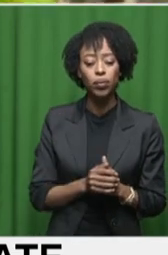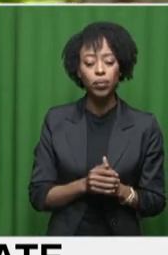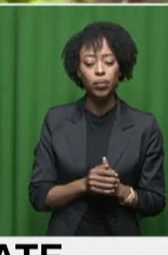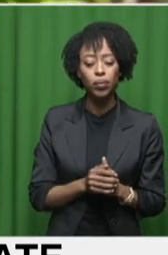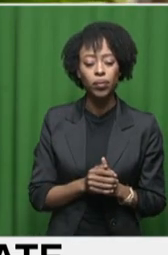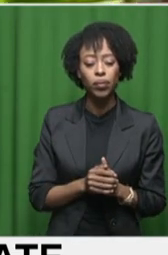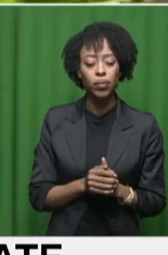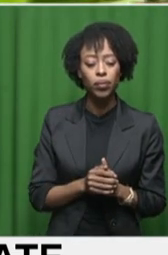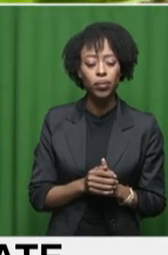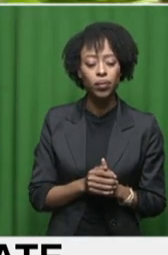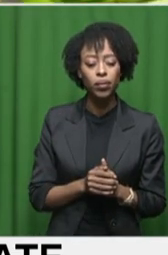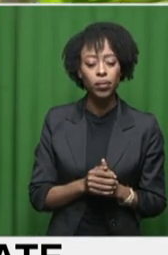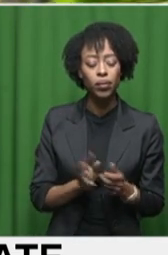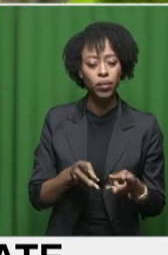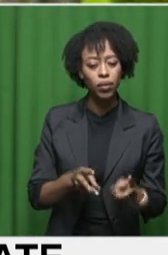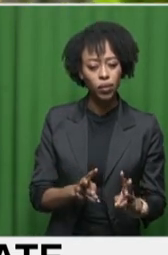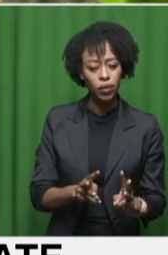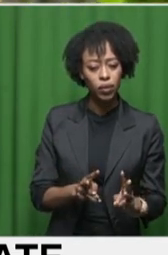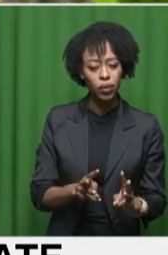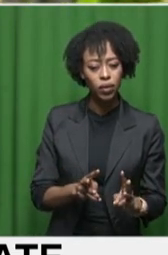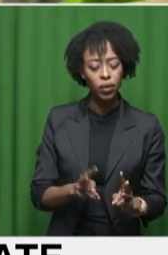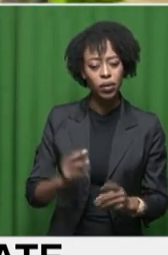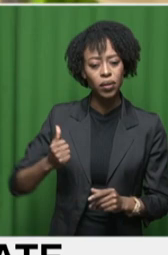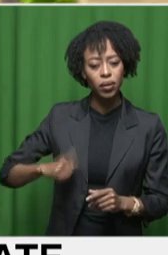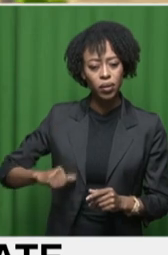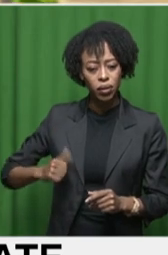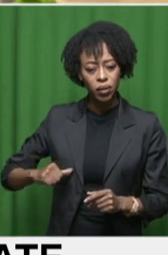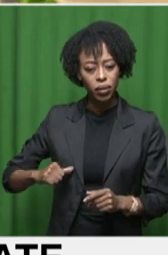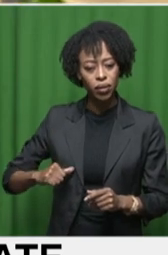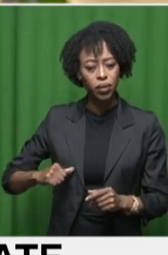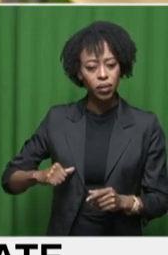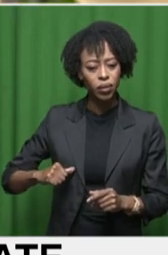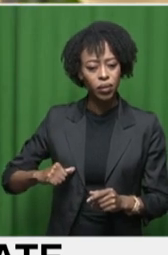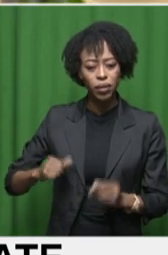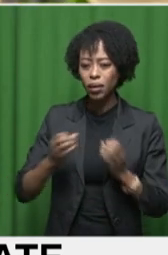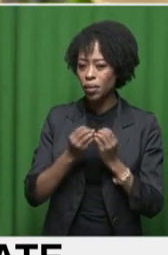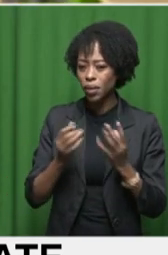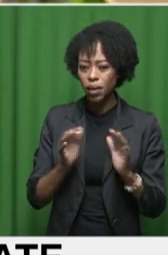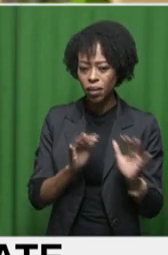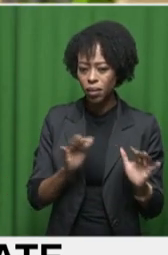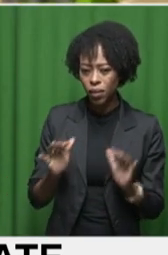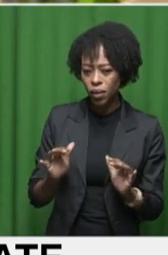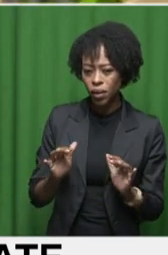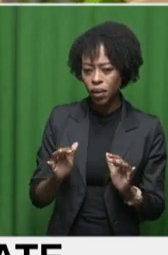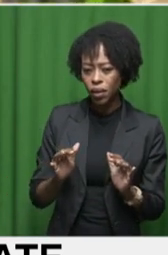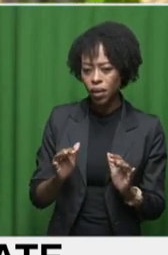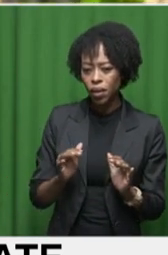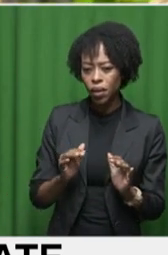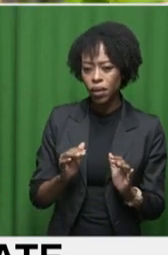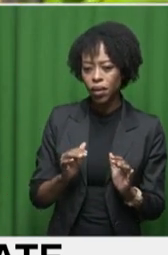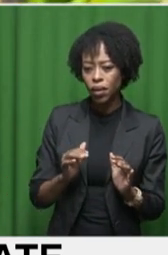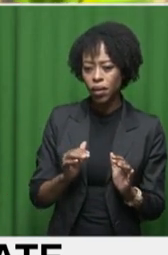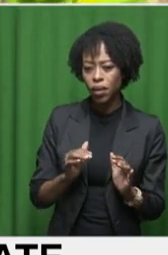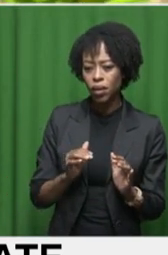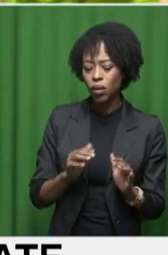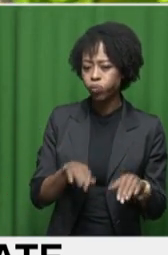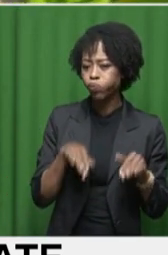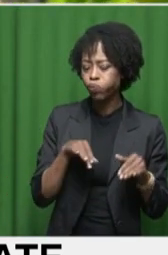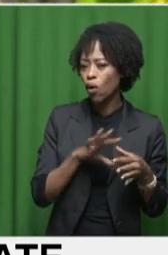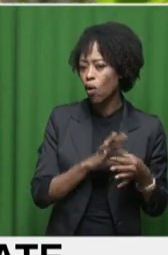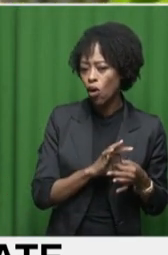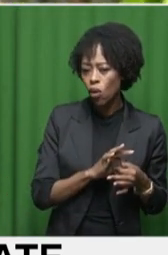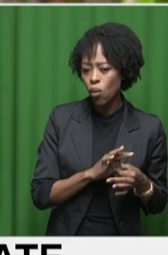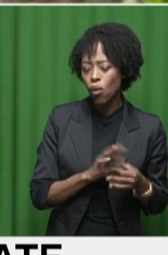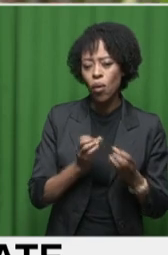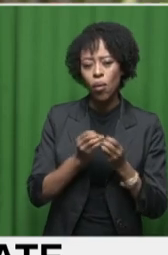them on the work, on the street, or municipality, or there. There's many people who sit by the house. There's many people who go